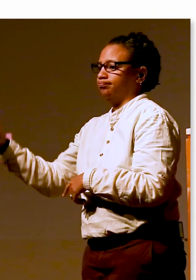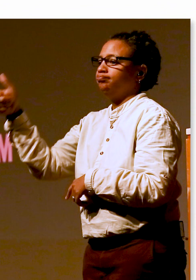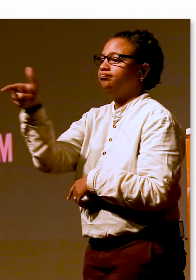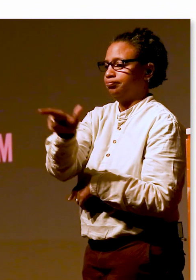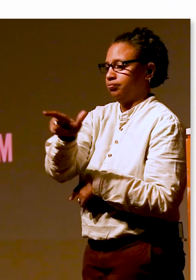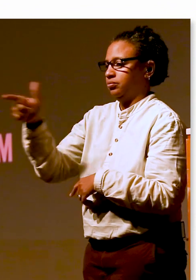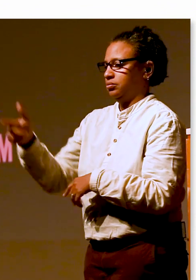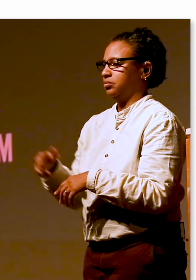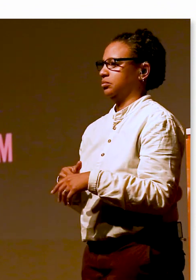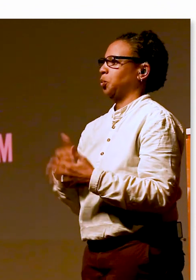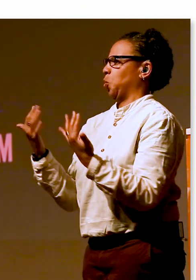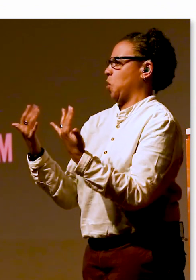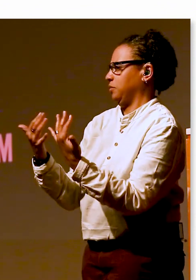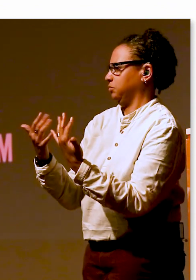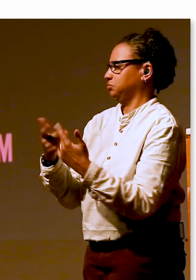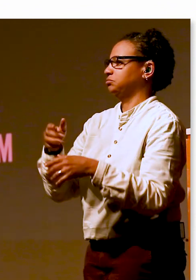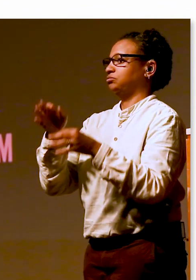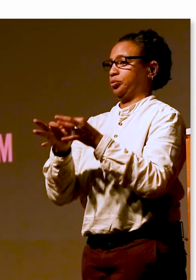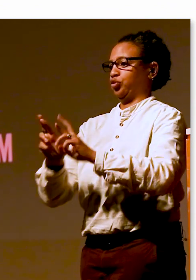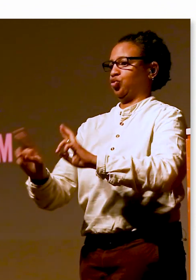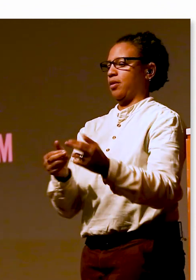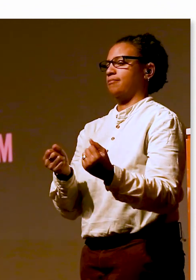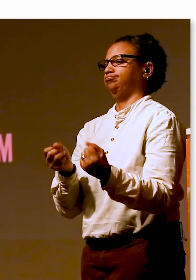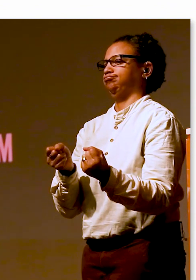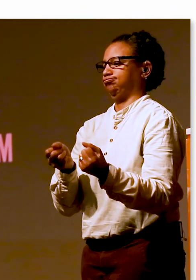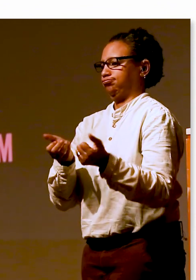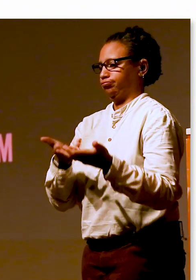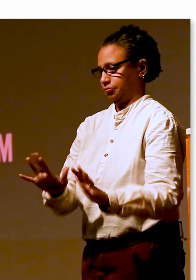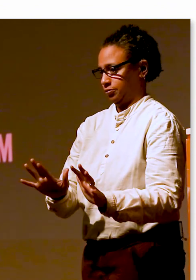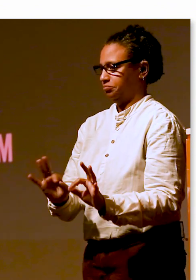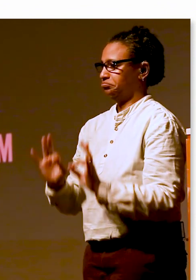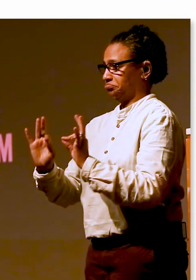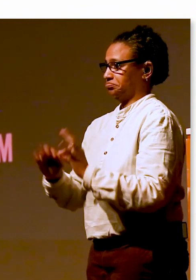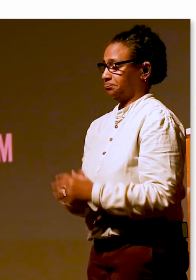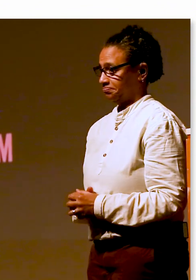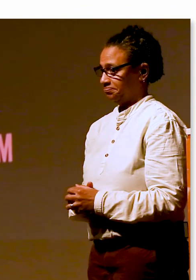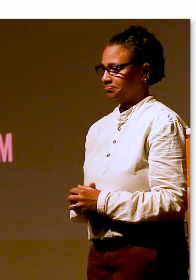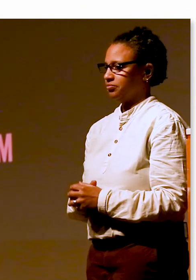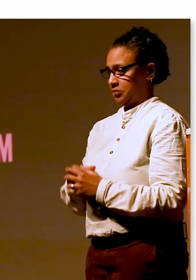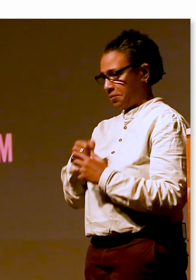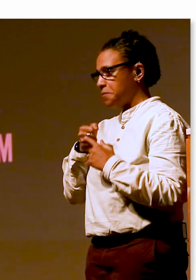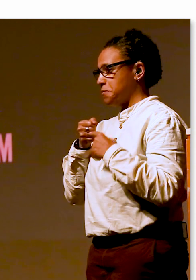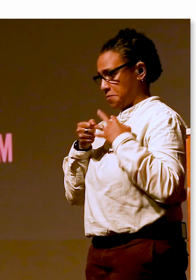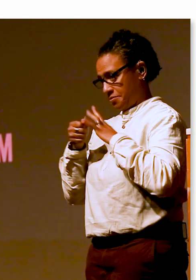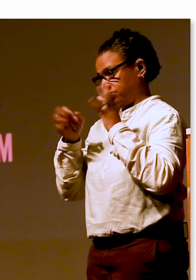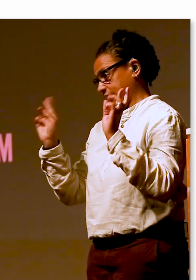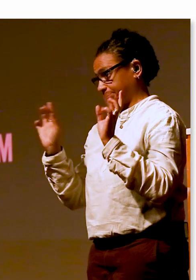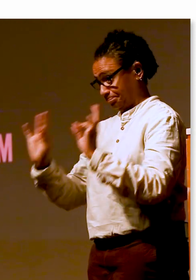wait during the question section for the microphone to come to you before you begin.